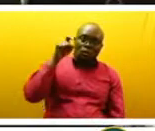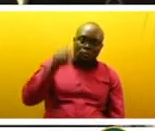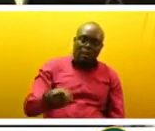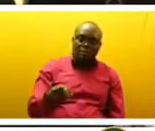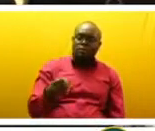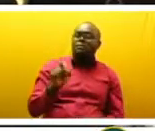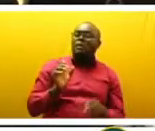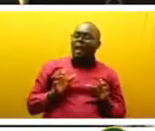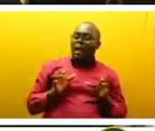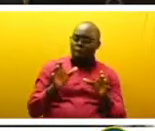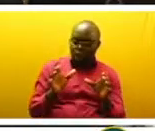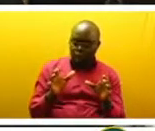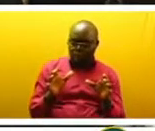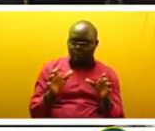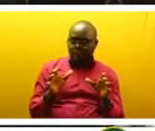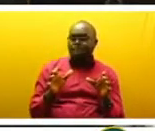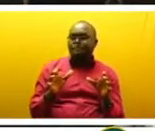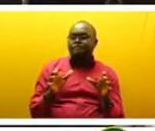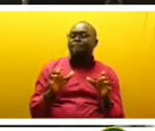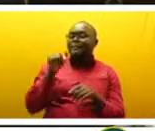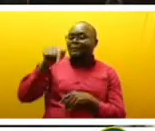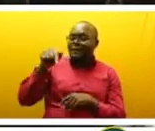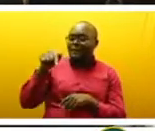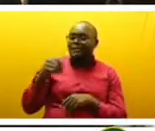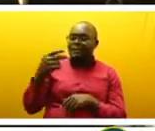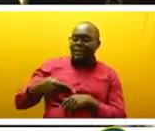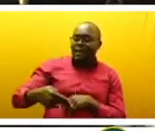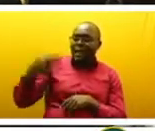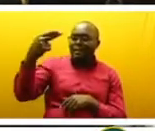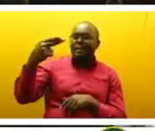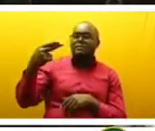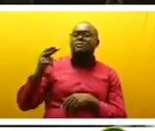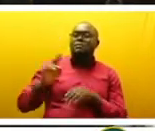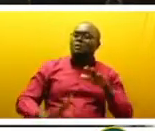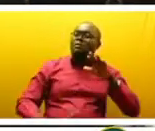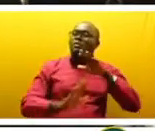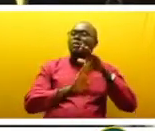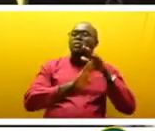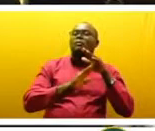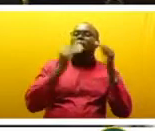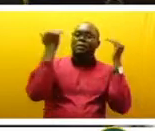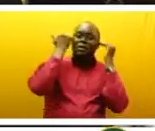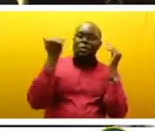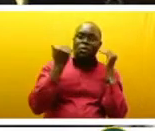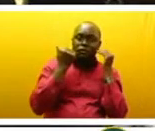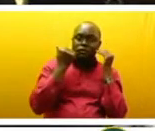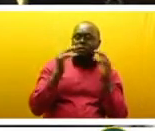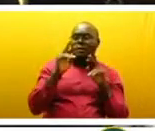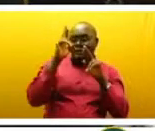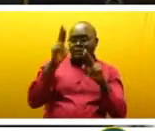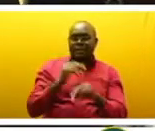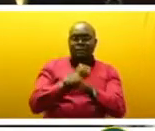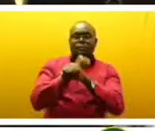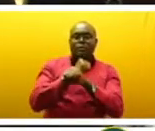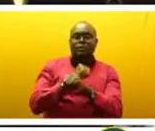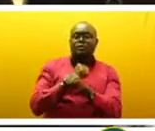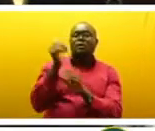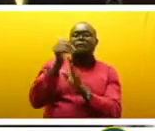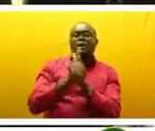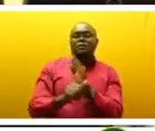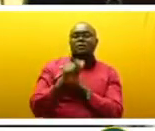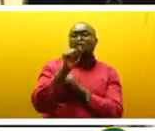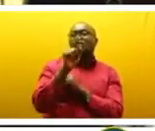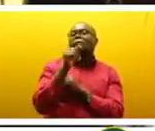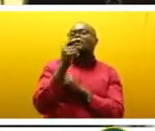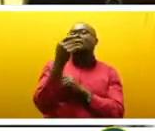enforce the fact that this is the highest Grundnorm with respect to the protection of Article 38